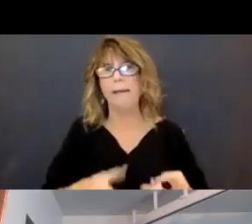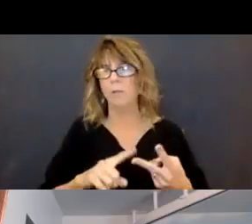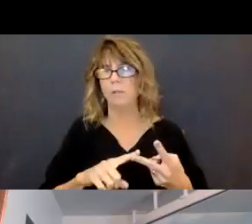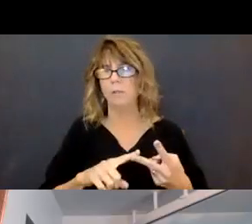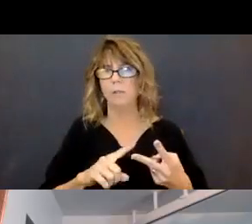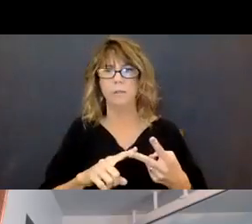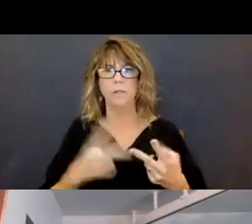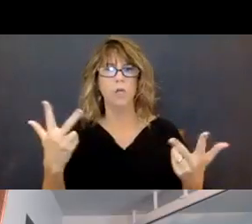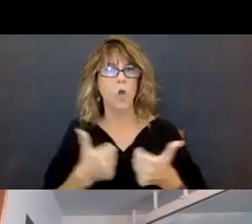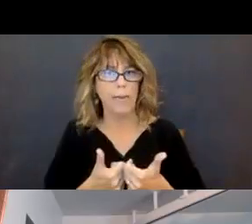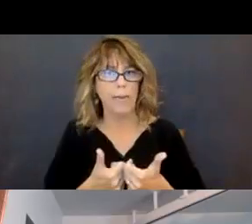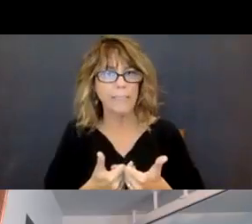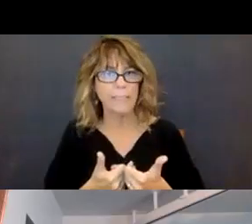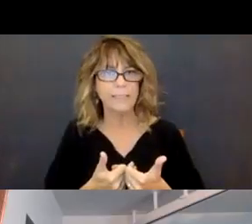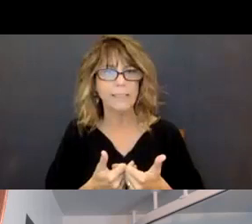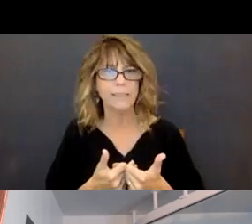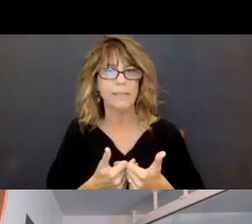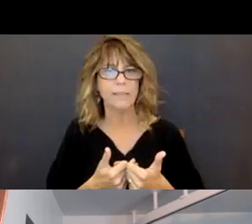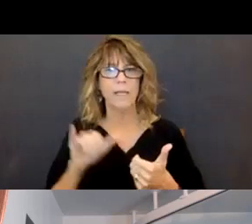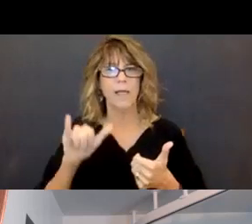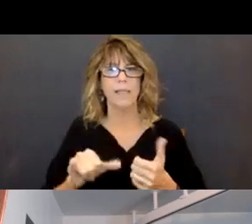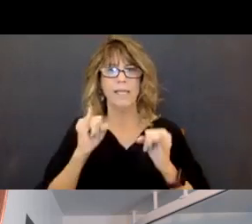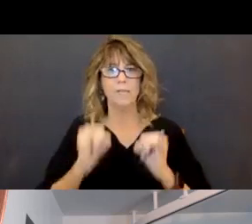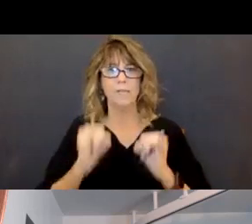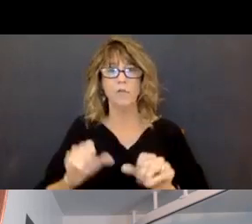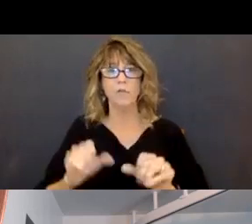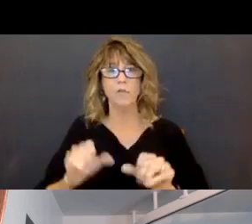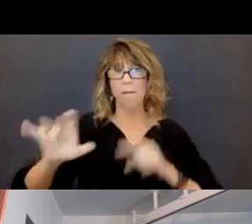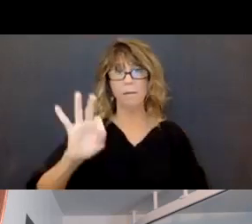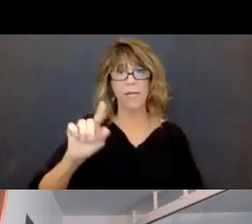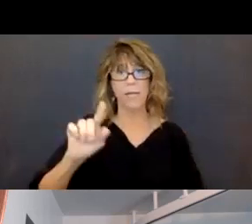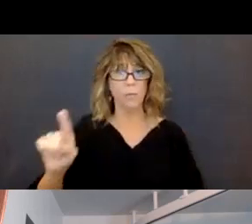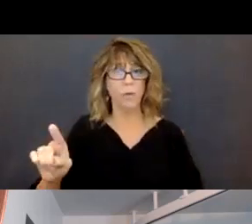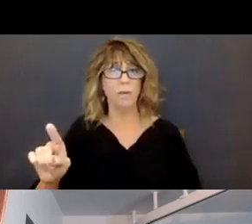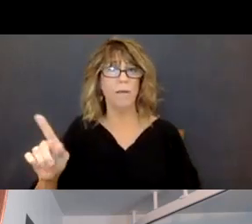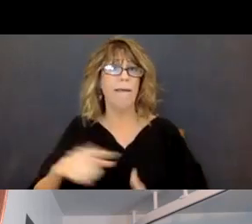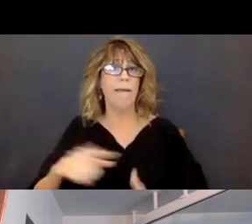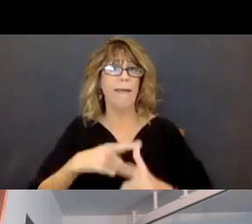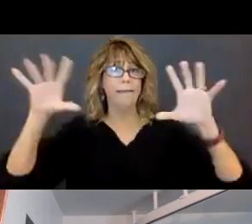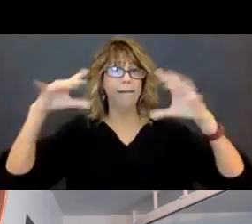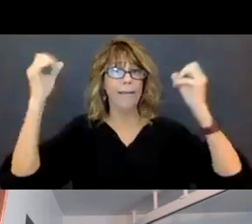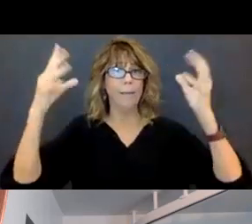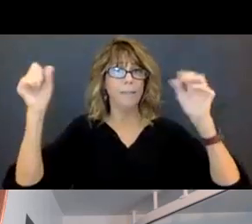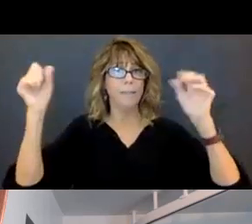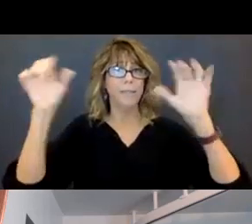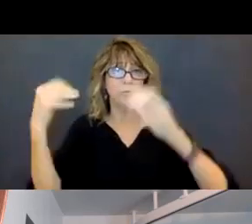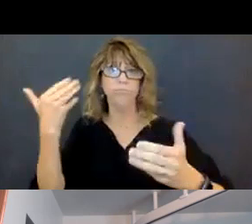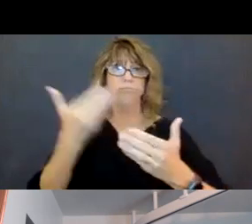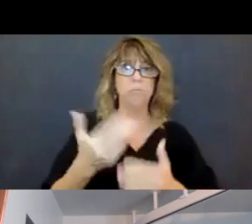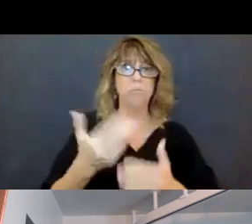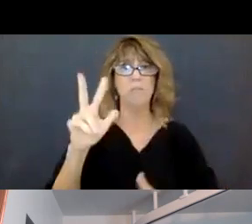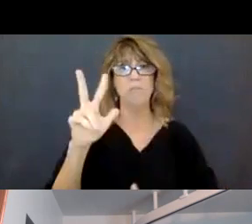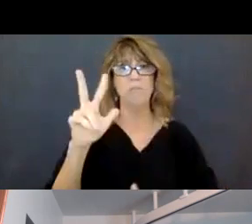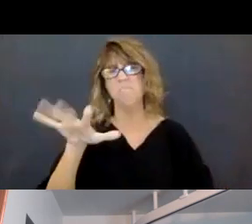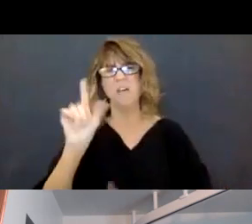car accident, that individual can call 911 and have an ambulance respond within 3 to 5 minutes and be